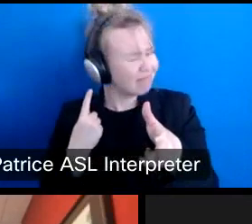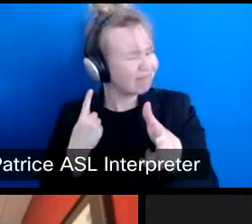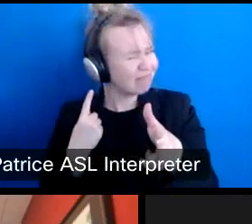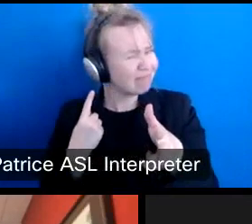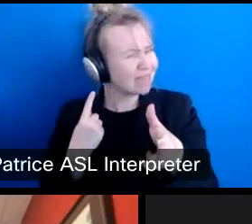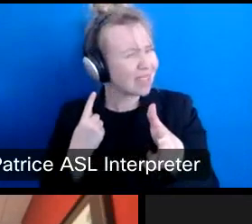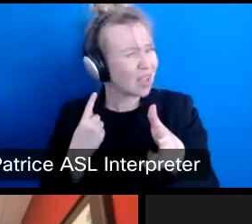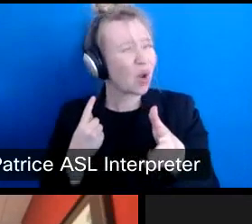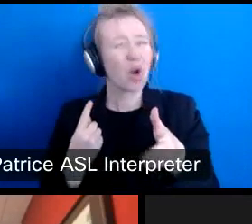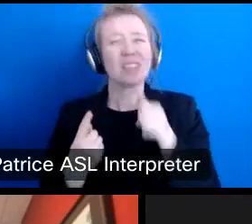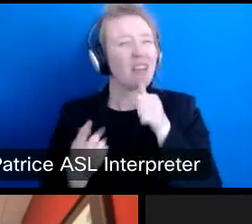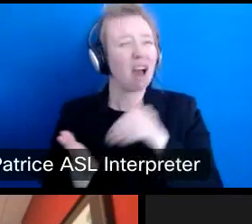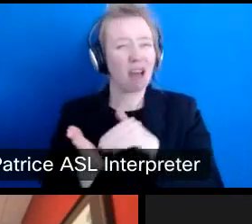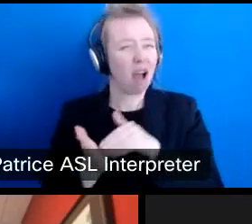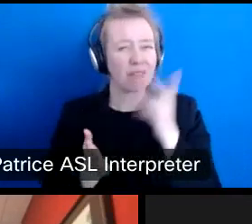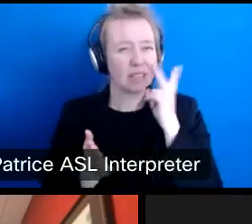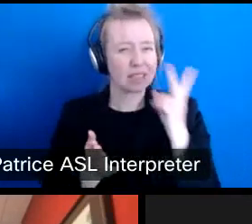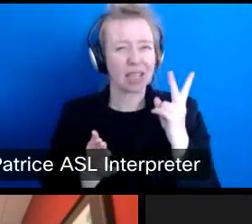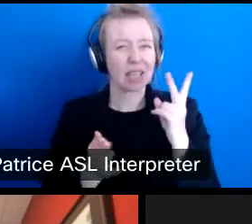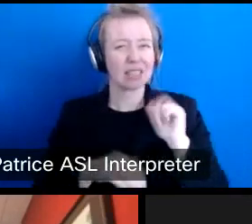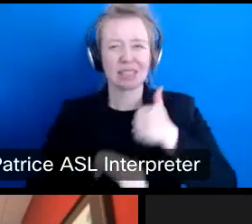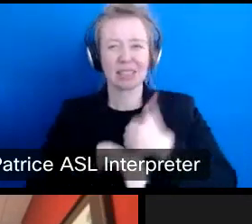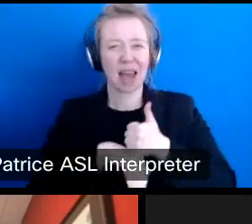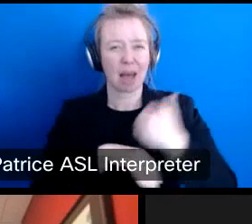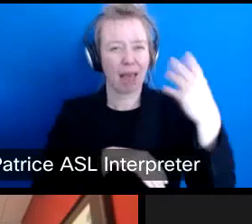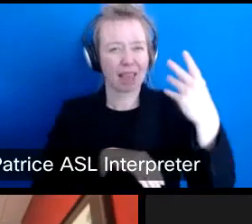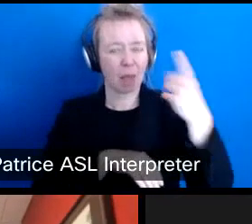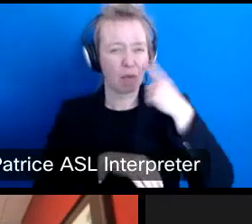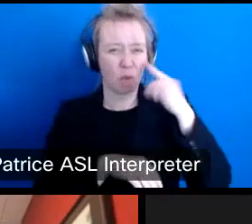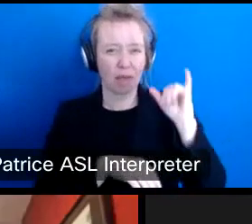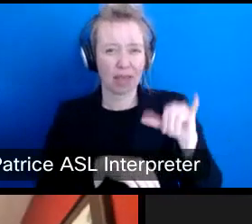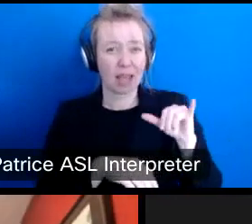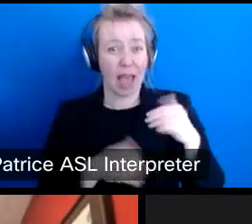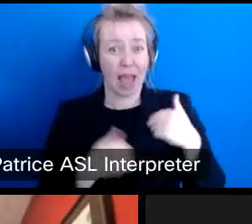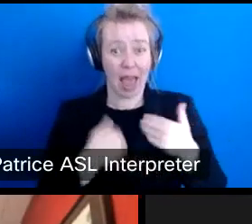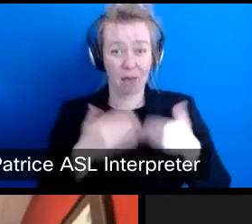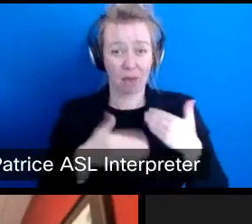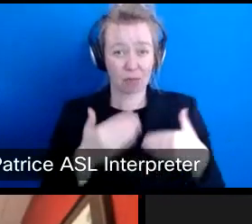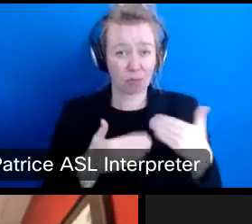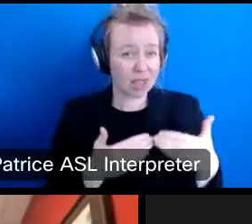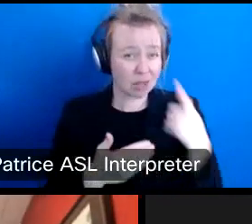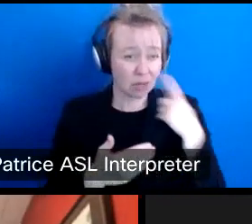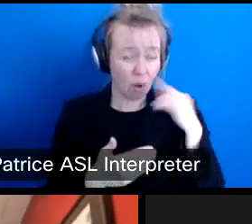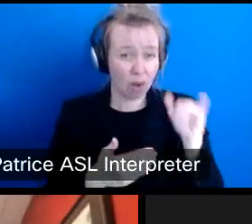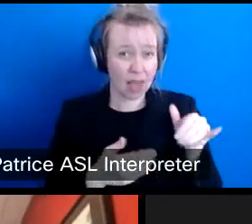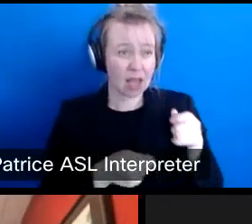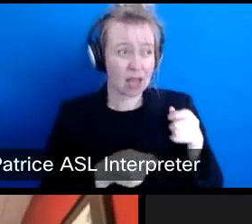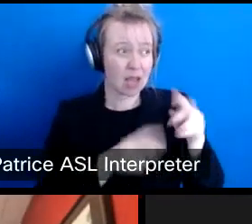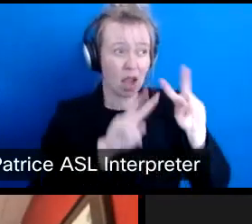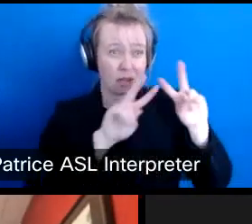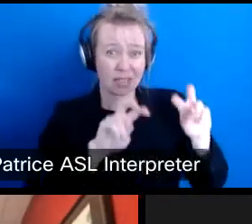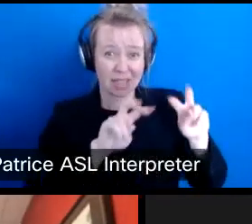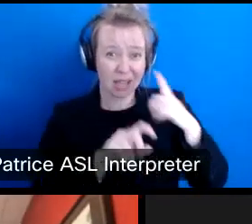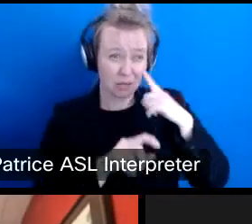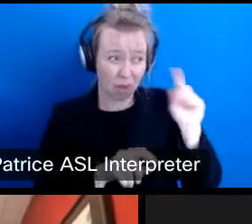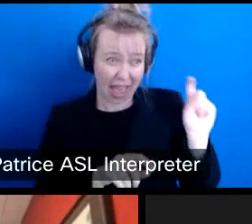rare speed cameras where that's the case. And so is there a process to potentially reassess the need